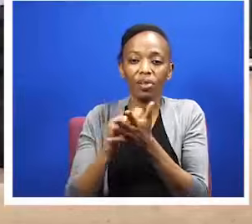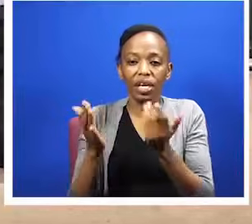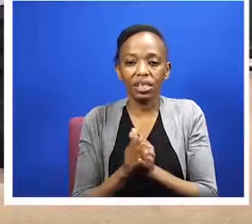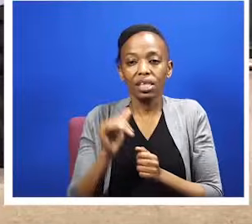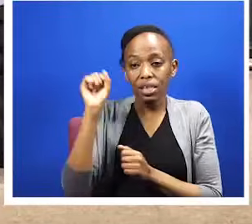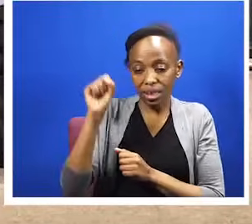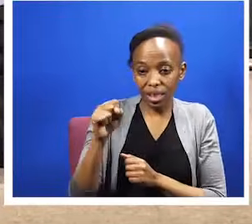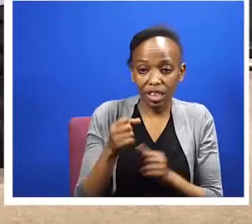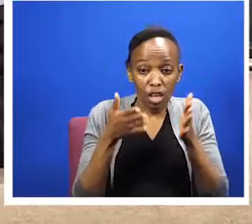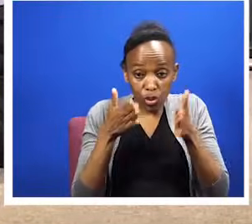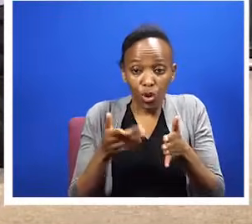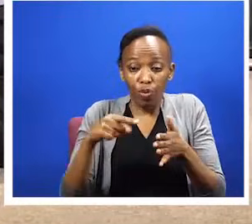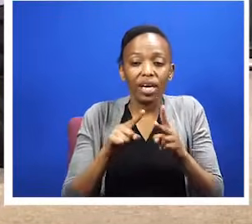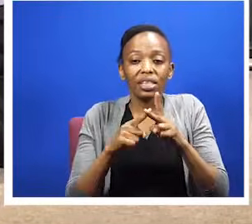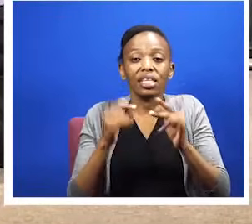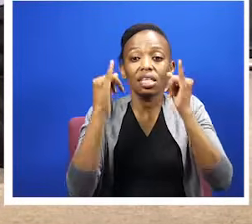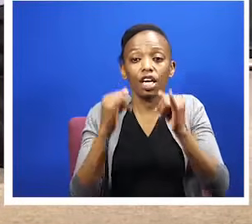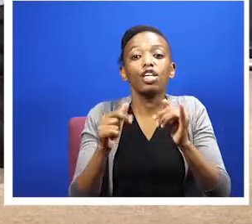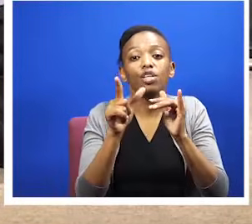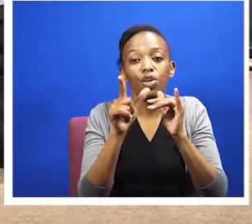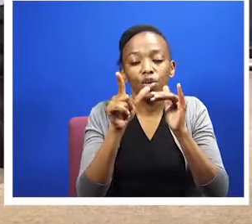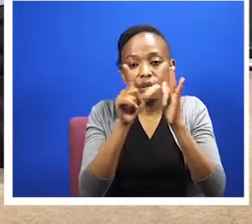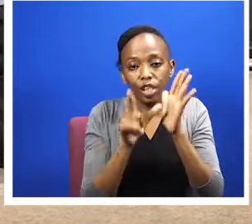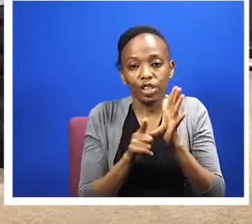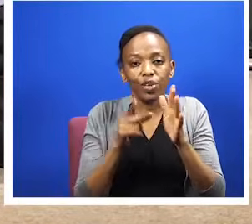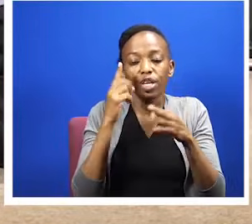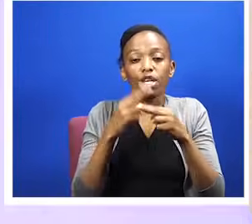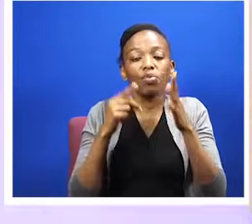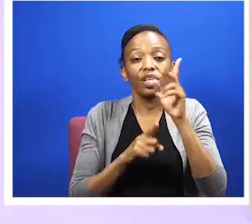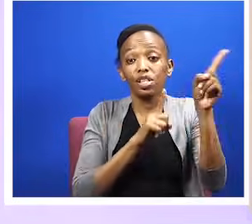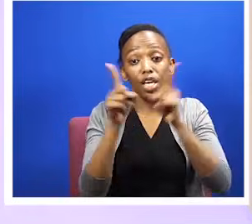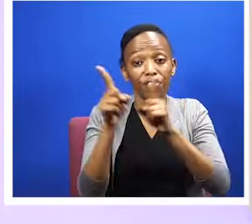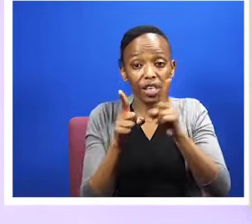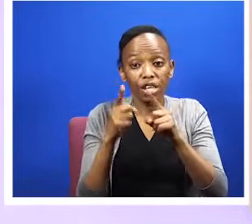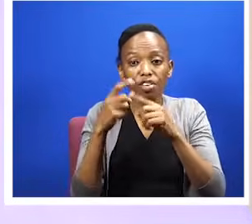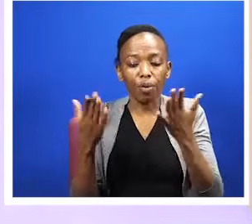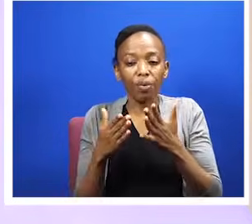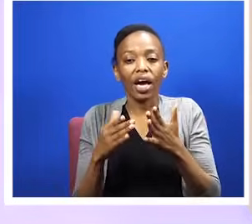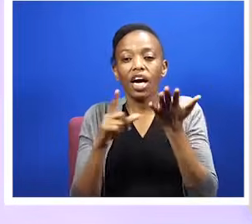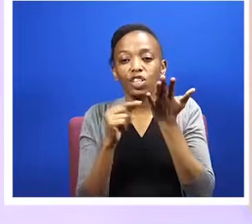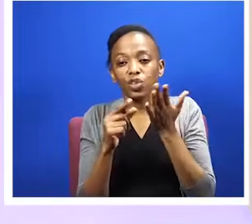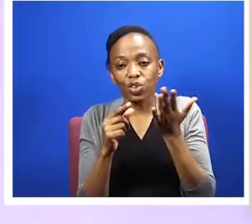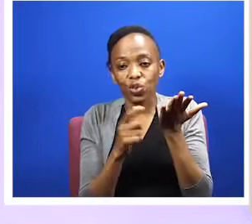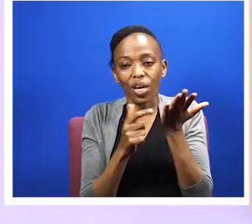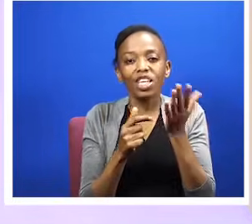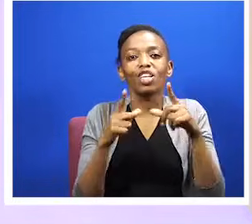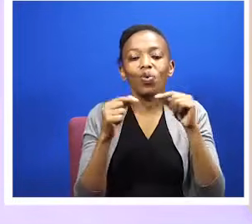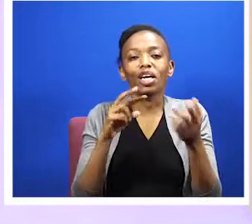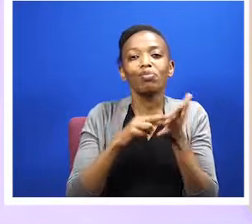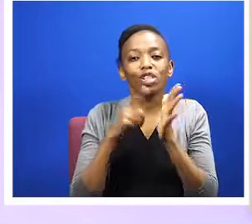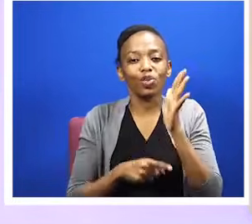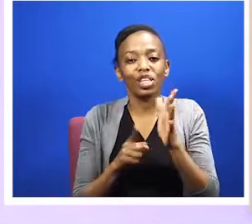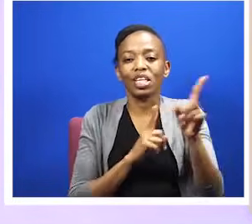Yes. Today we are starting a new series called The Safari. Now The Safari comes from a Swahili language, which just means a